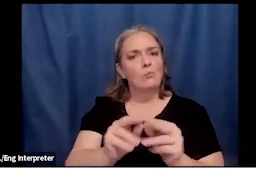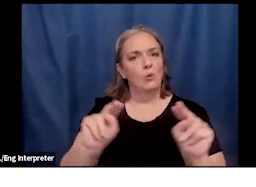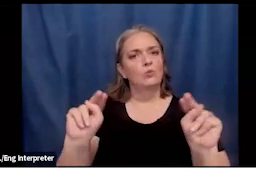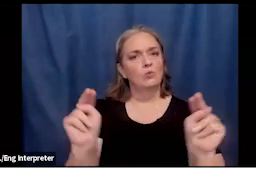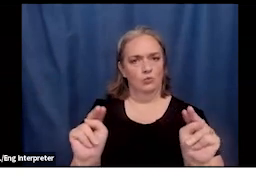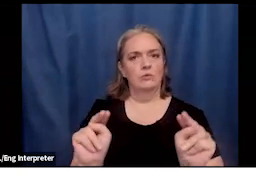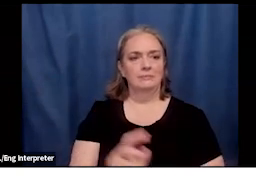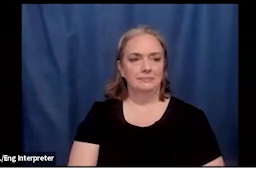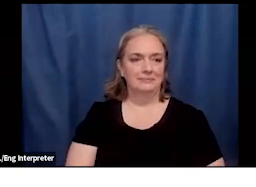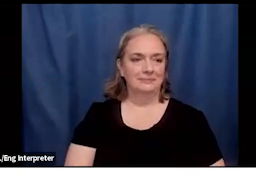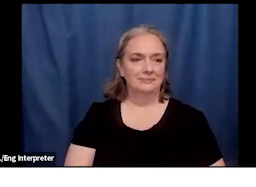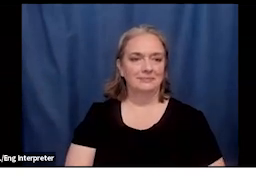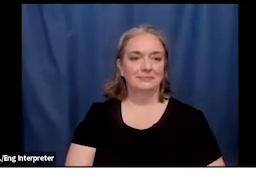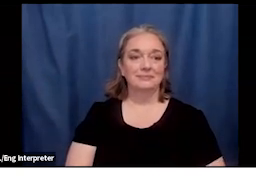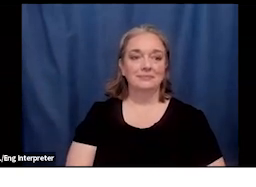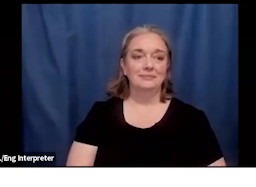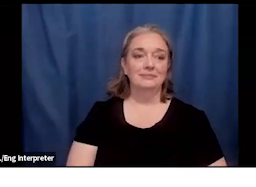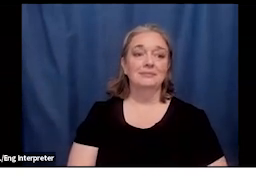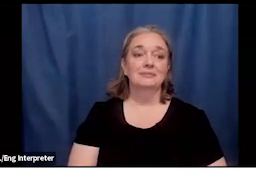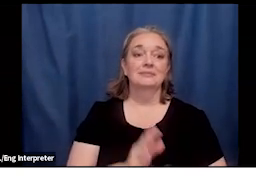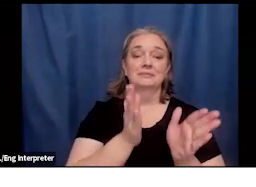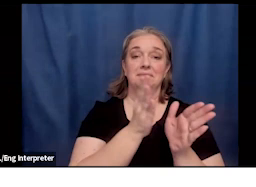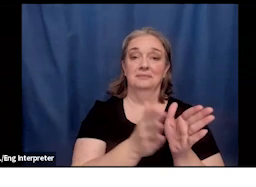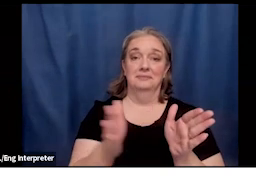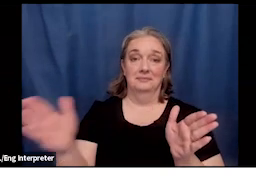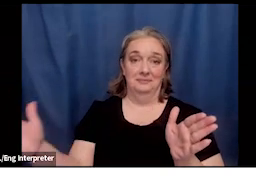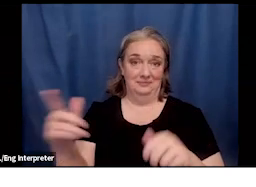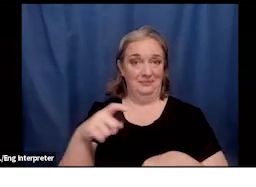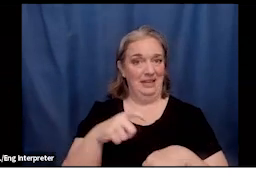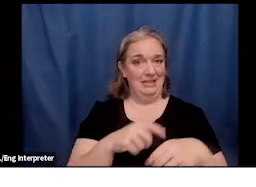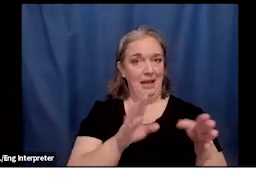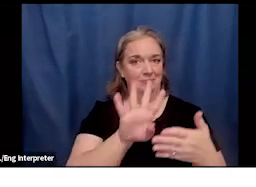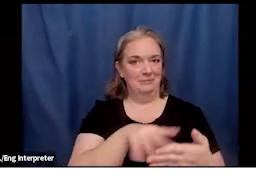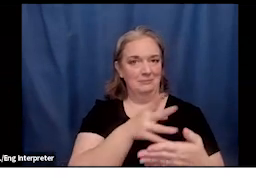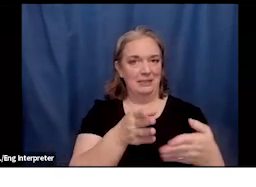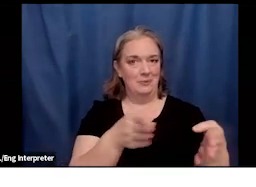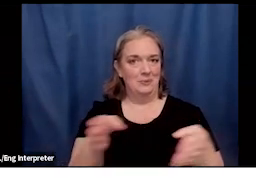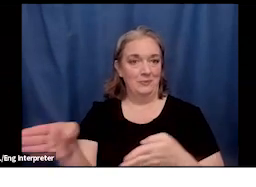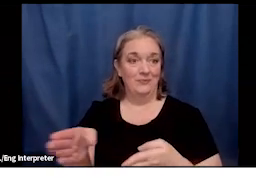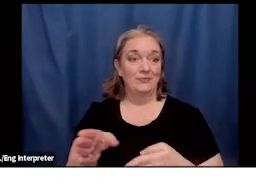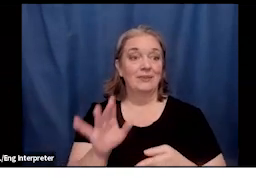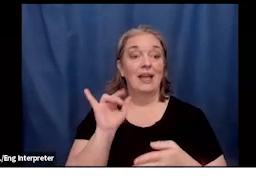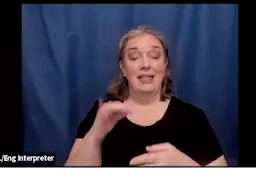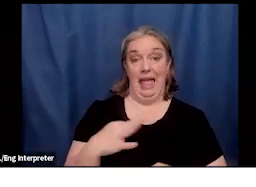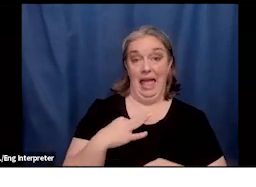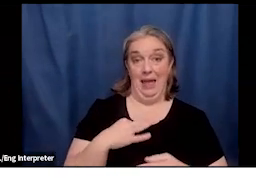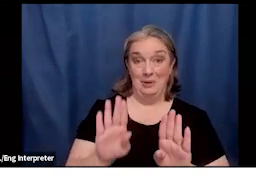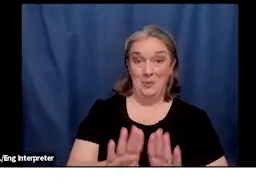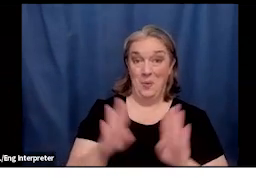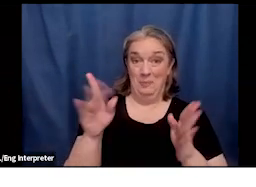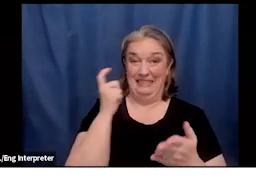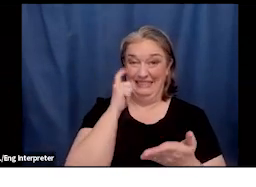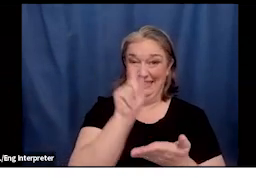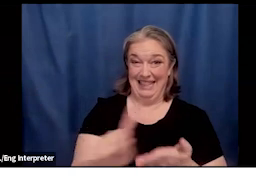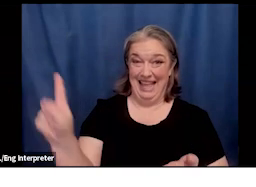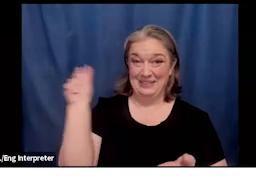So here is the timeline. The application for the annual grant opportunity opened last week, and it will be